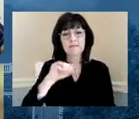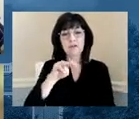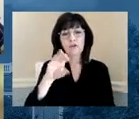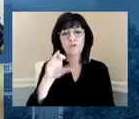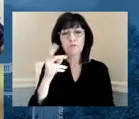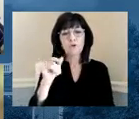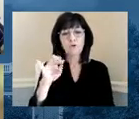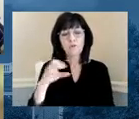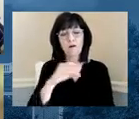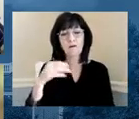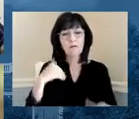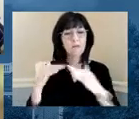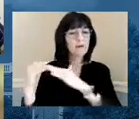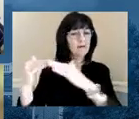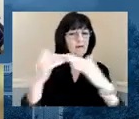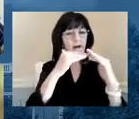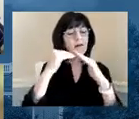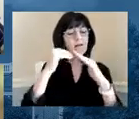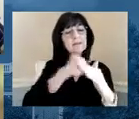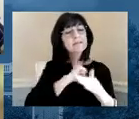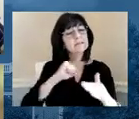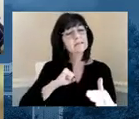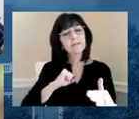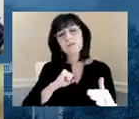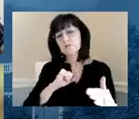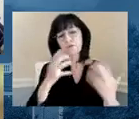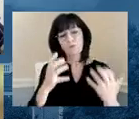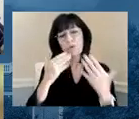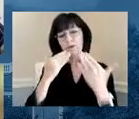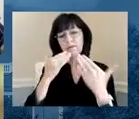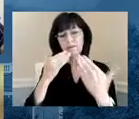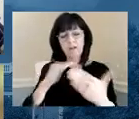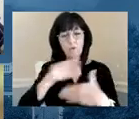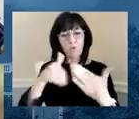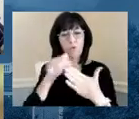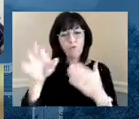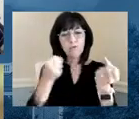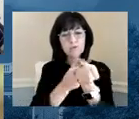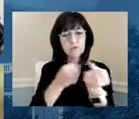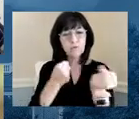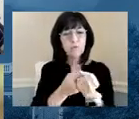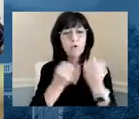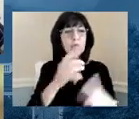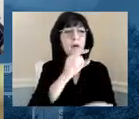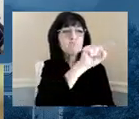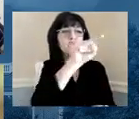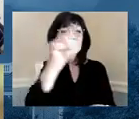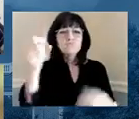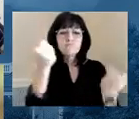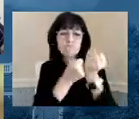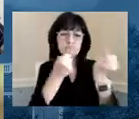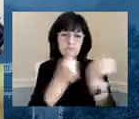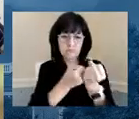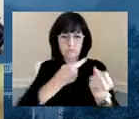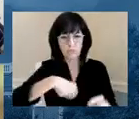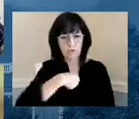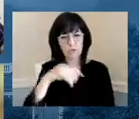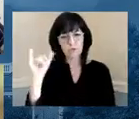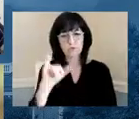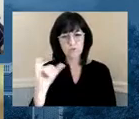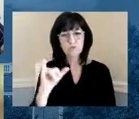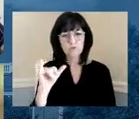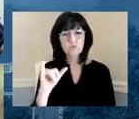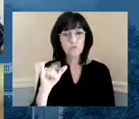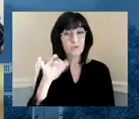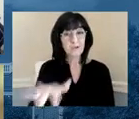House and Senate for so much support around this. And what this bill does, just to sort of provide the high level